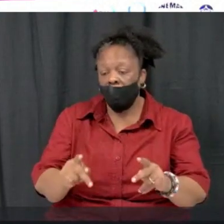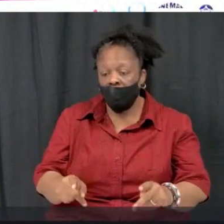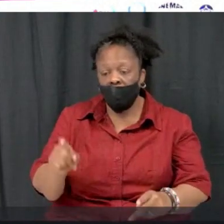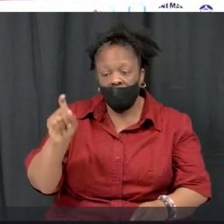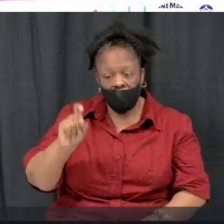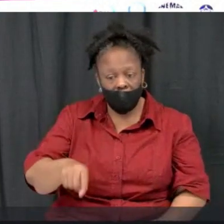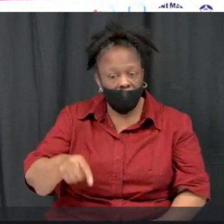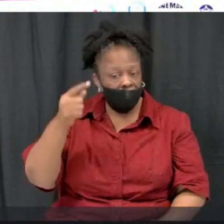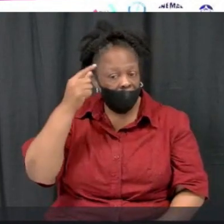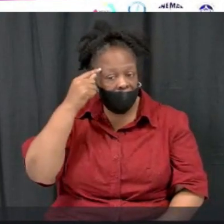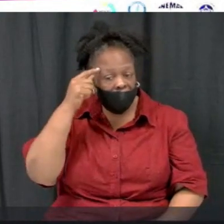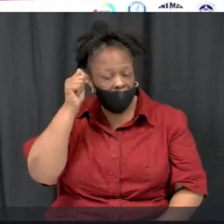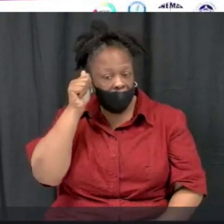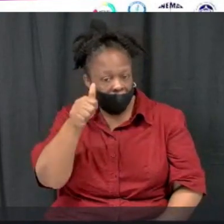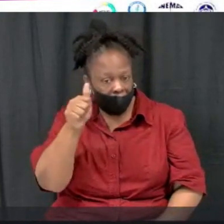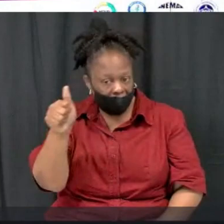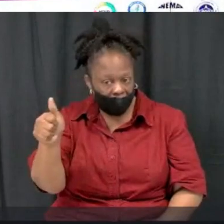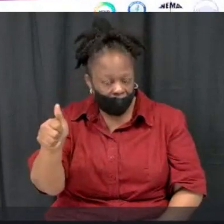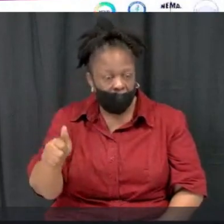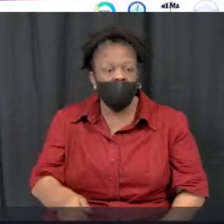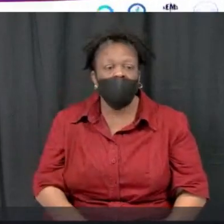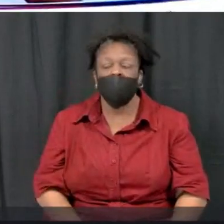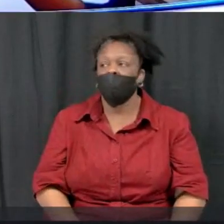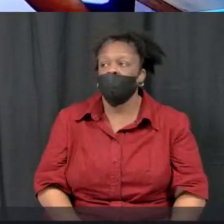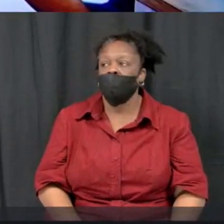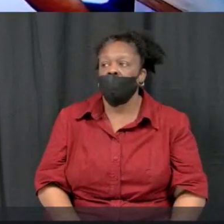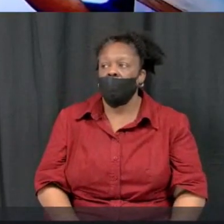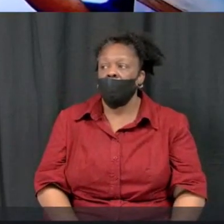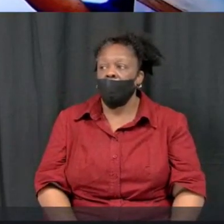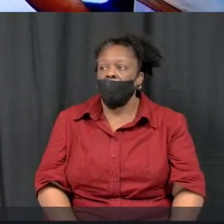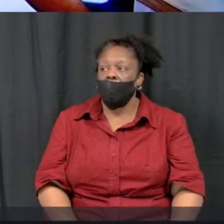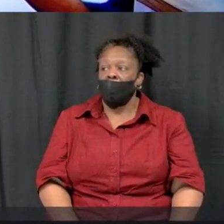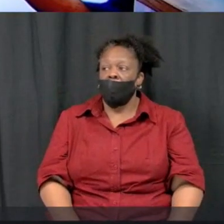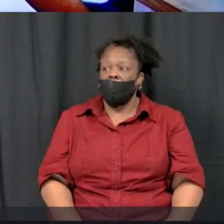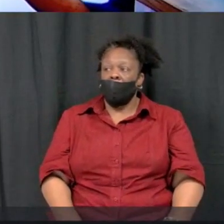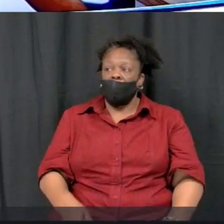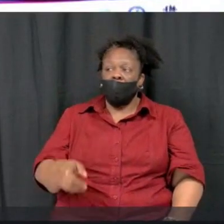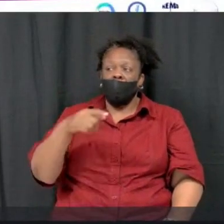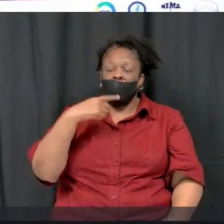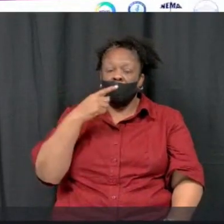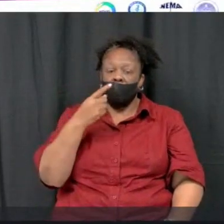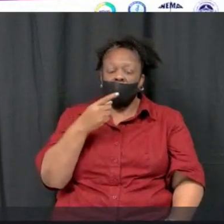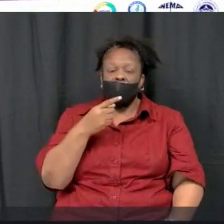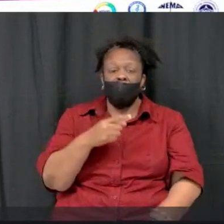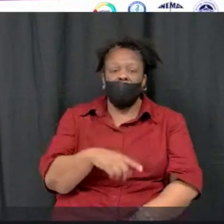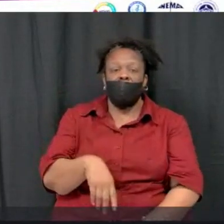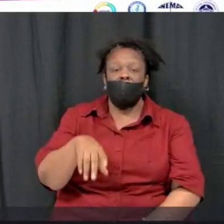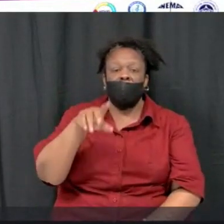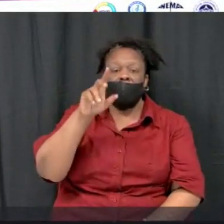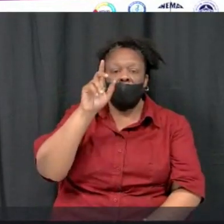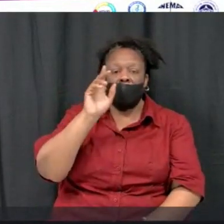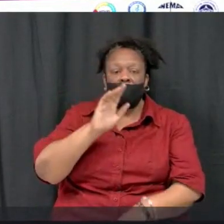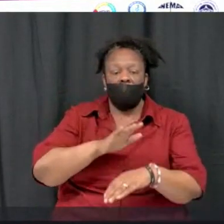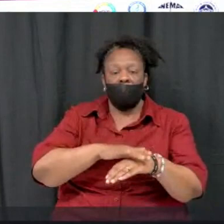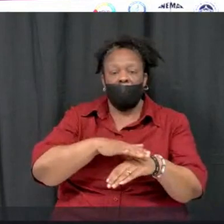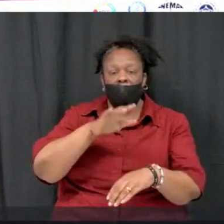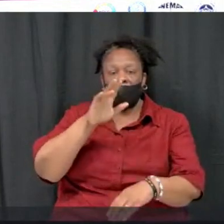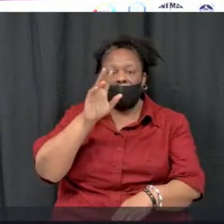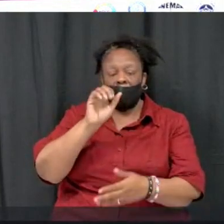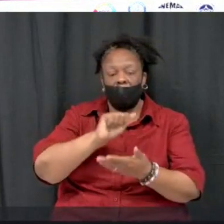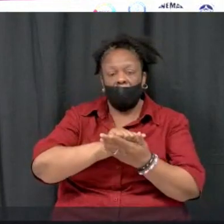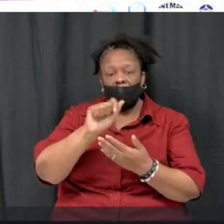please. I would like to just point out that on April 27th, the CIC wrote to the Prime Minister about